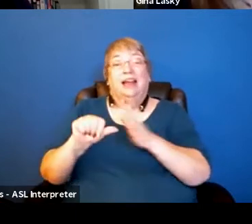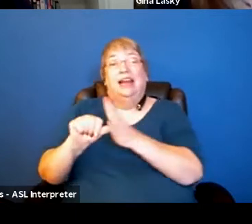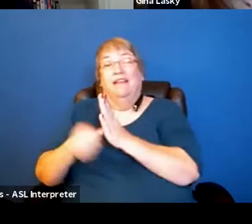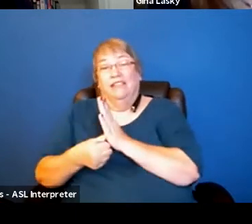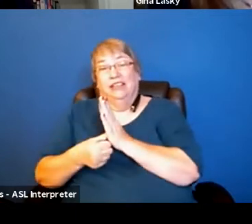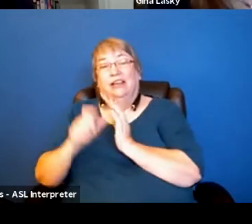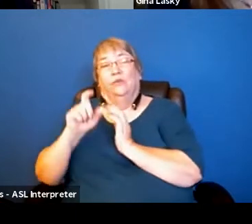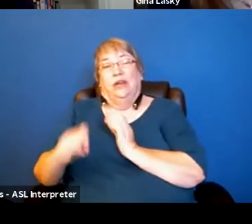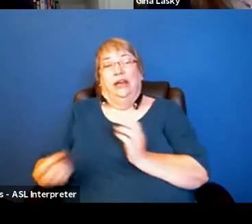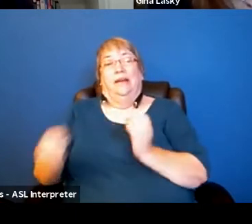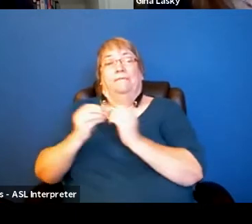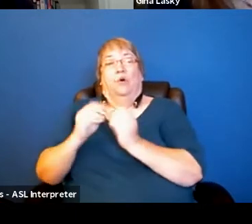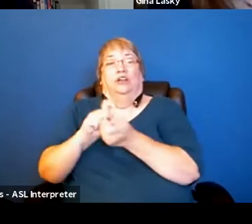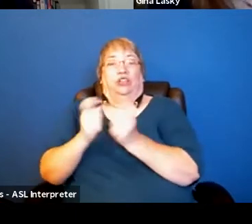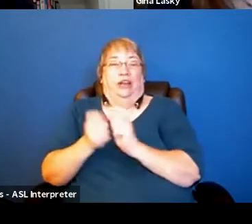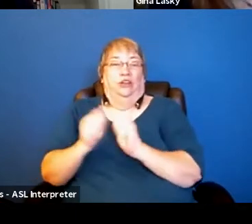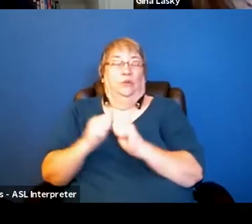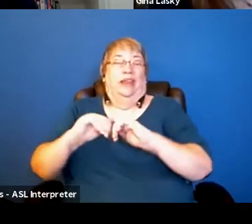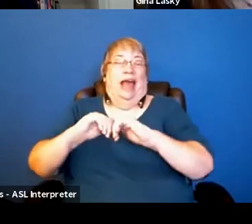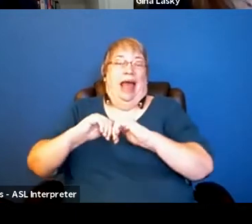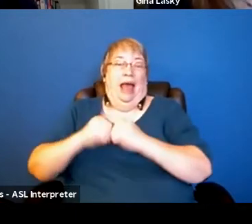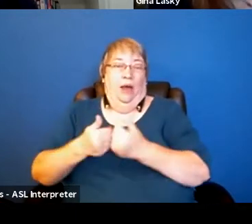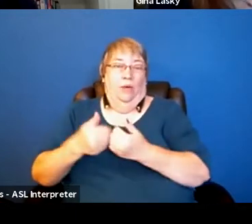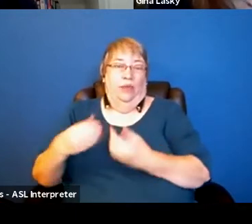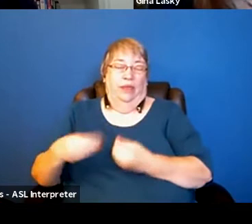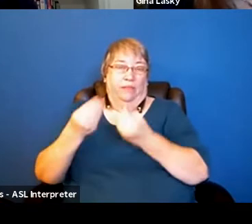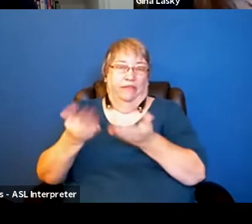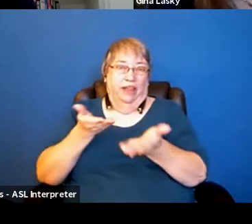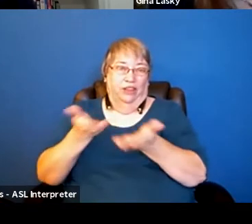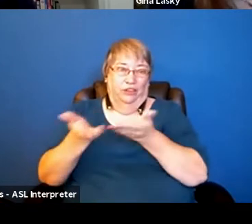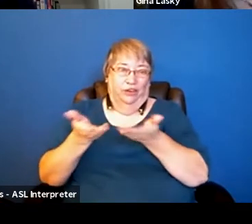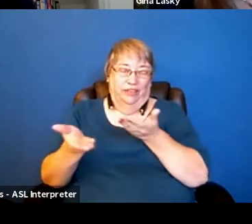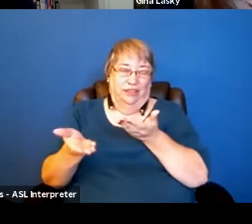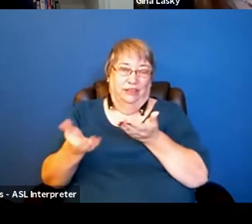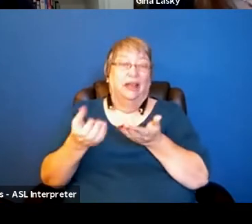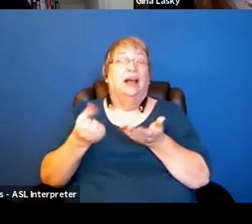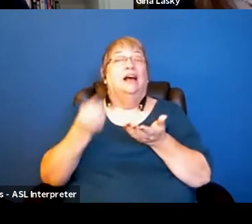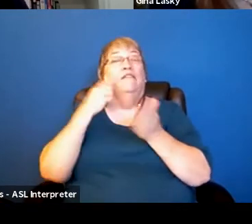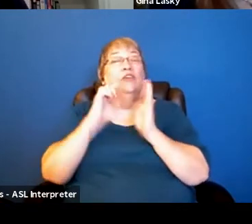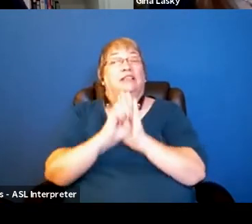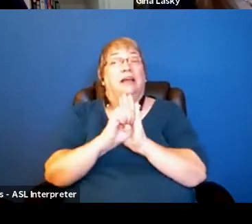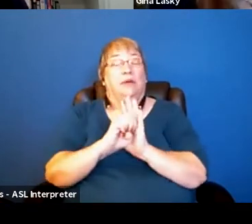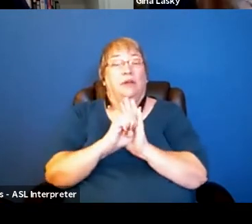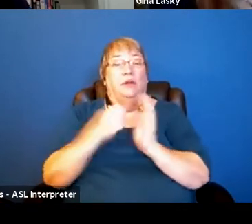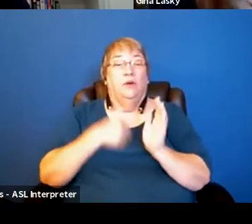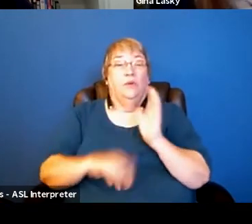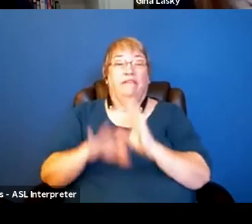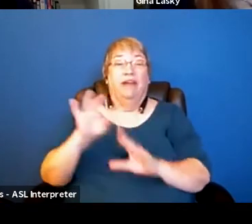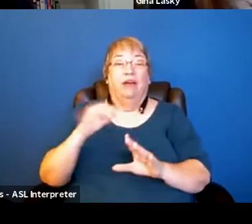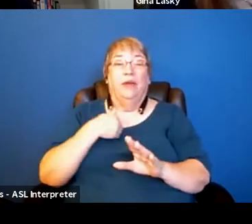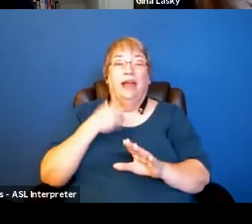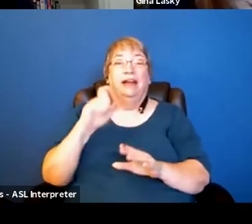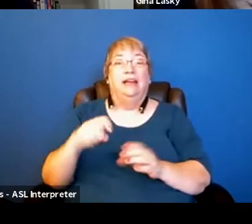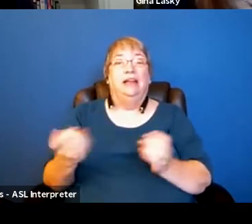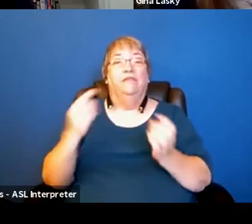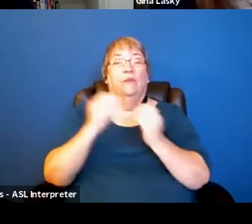additional changes to the way in which services are delivered. So, for example, we found that there was a need for more